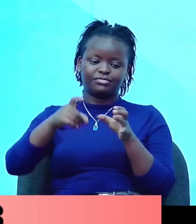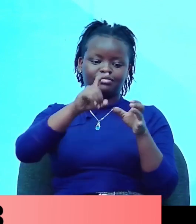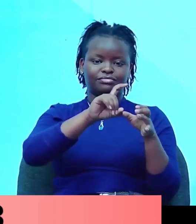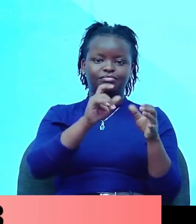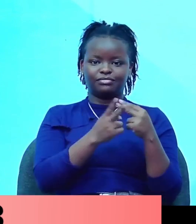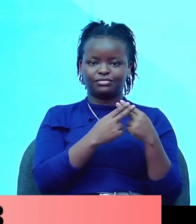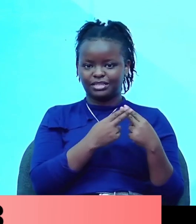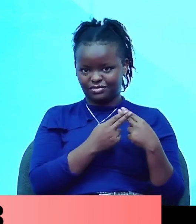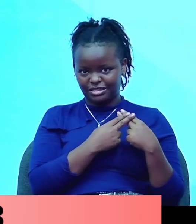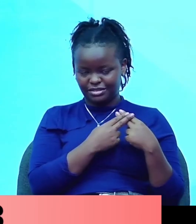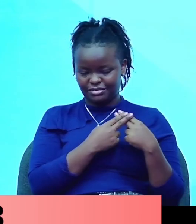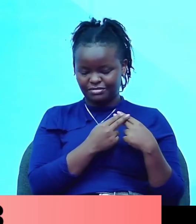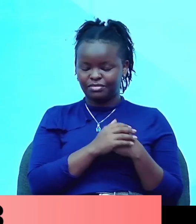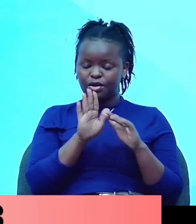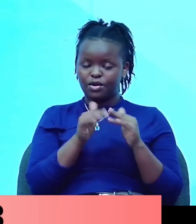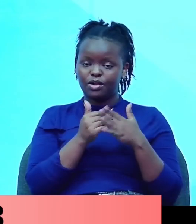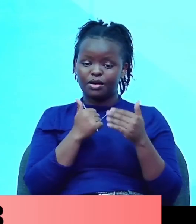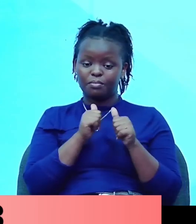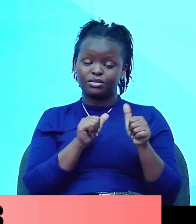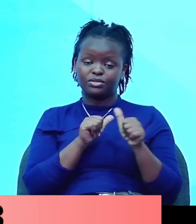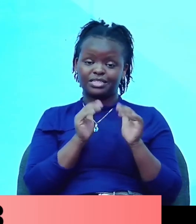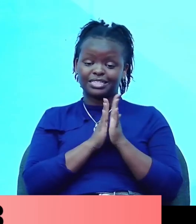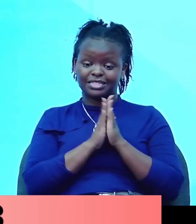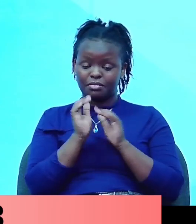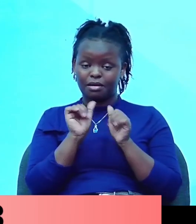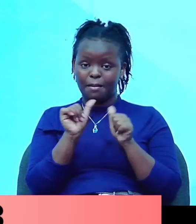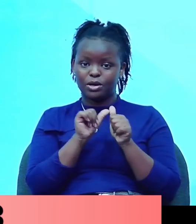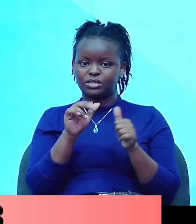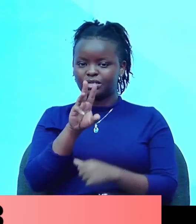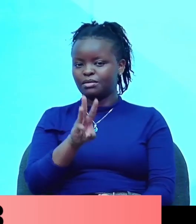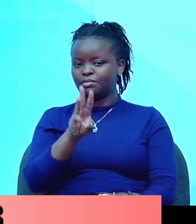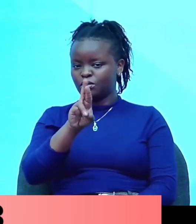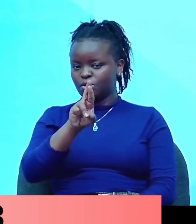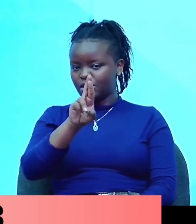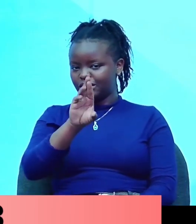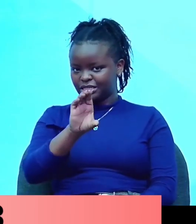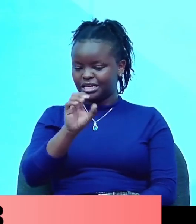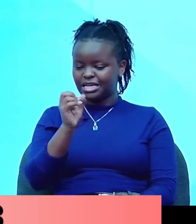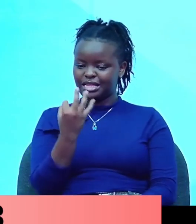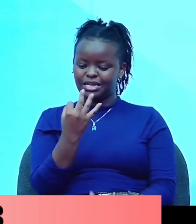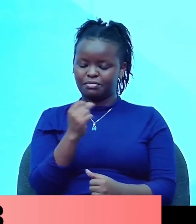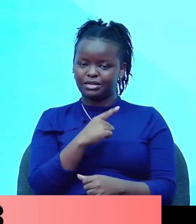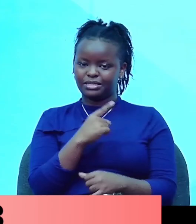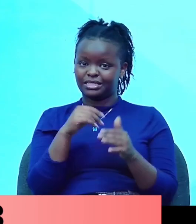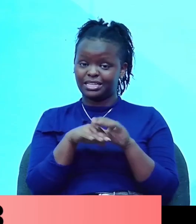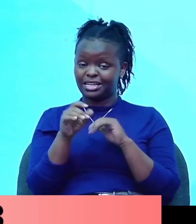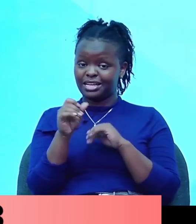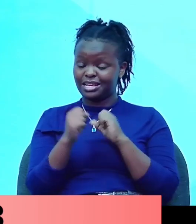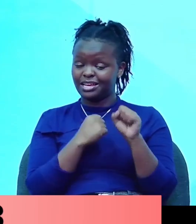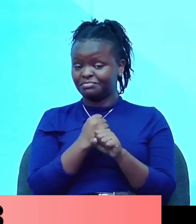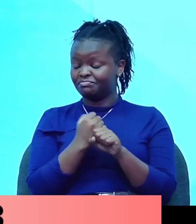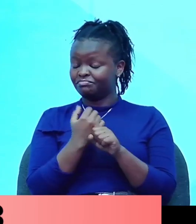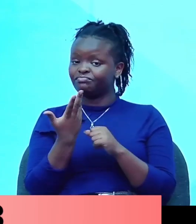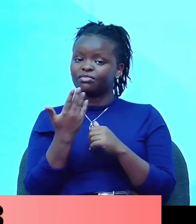the excitement about rally, and rally being 3 months into the year, we wanted to take advantage of the